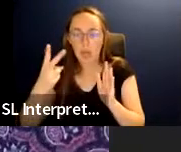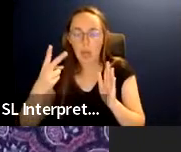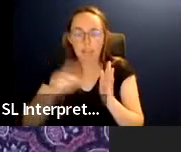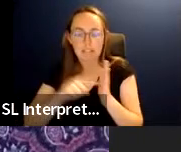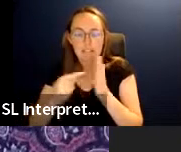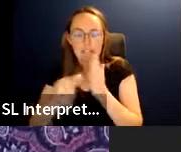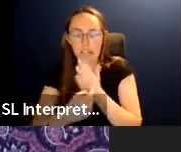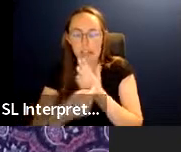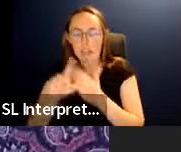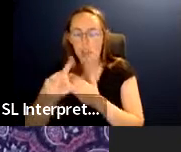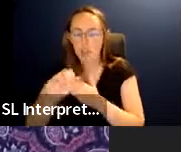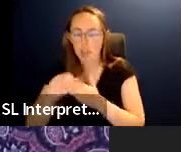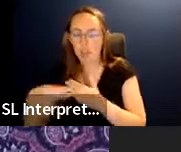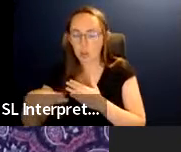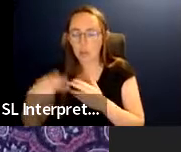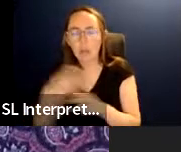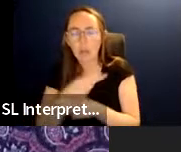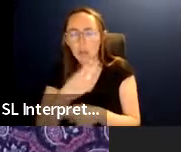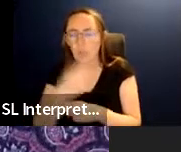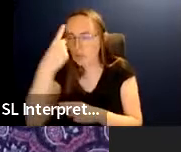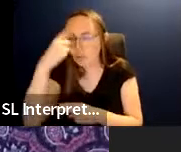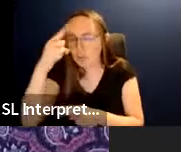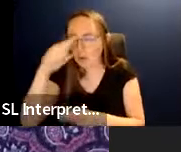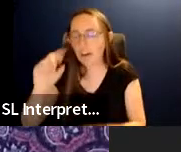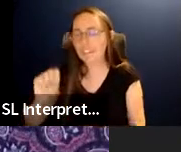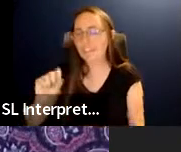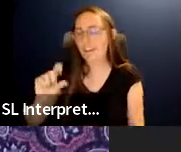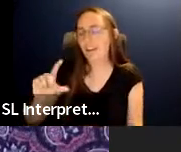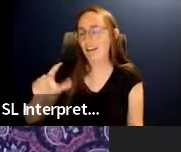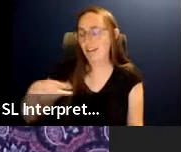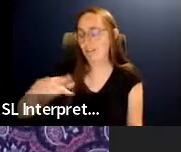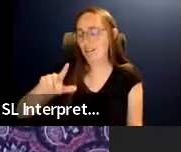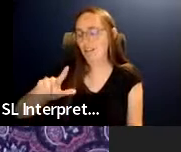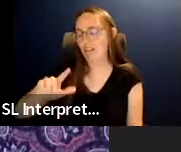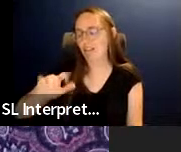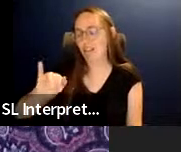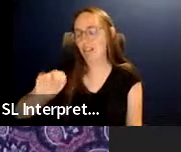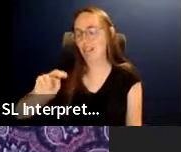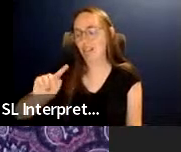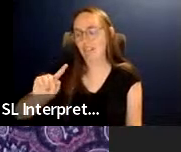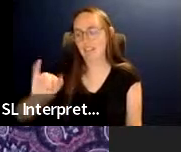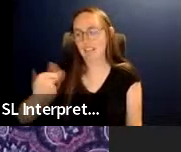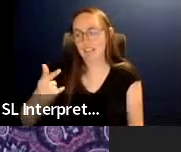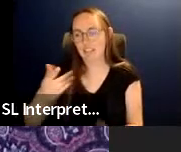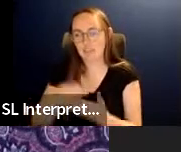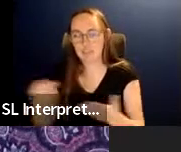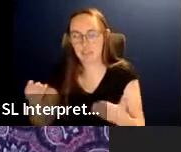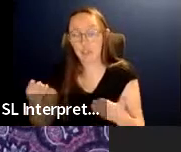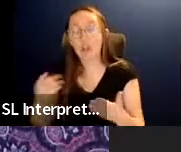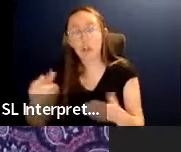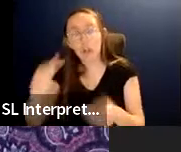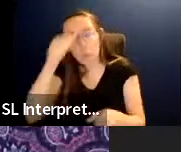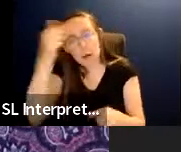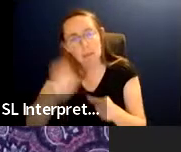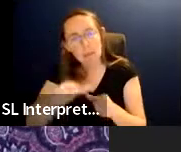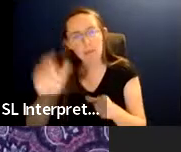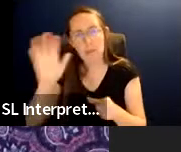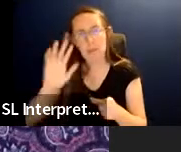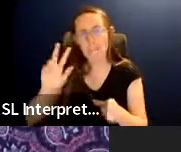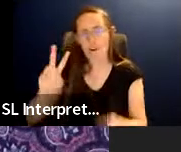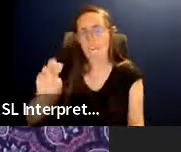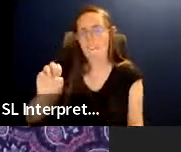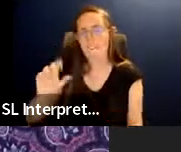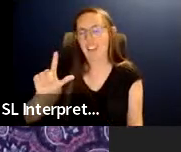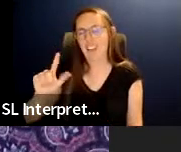They use it for like splinting material, but remember that Veltex that I was showing you earlier for the seatbelt